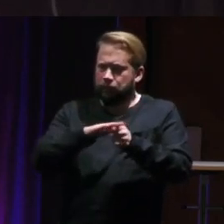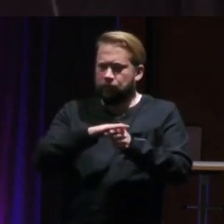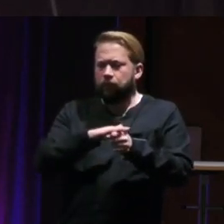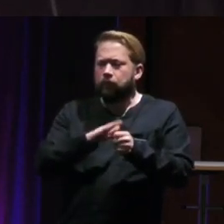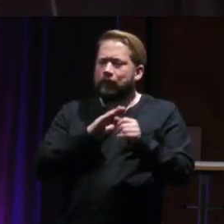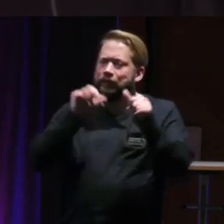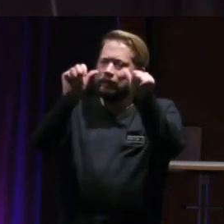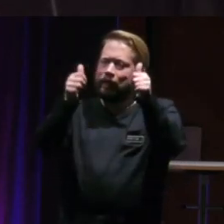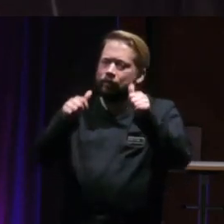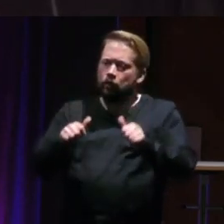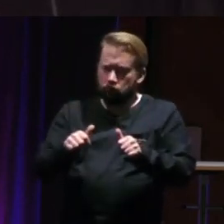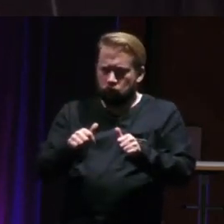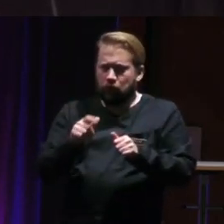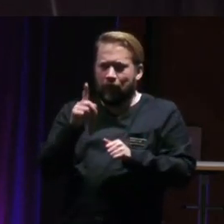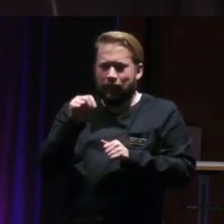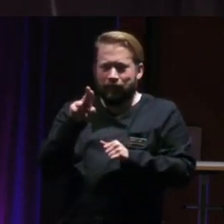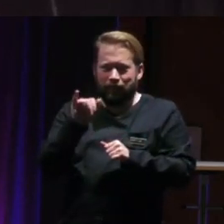sentence Oleg Sentsov.